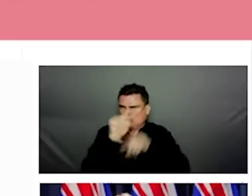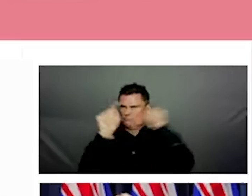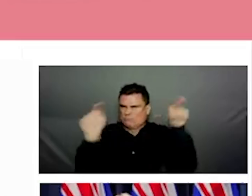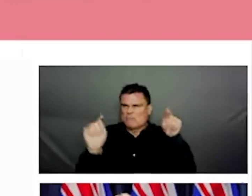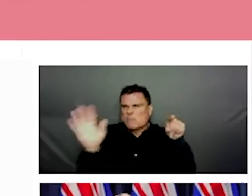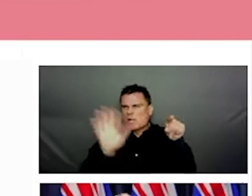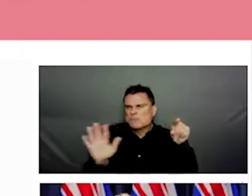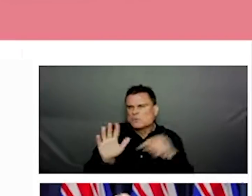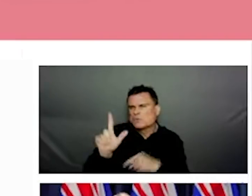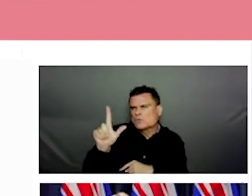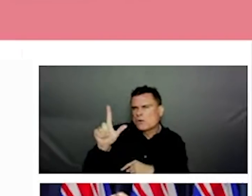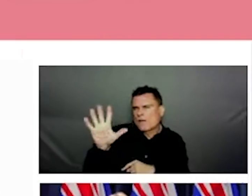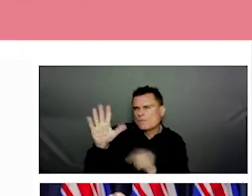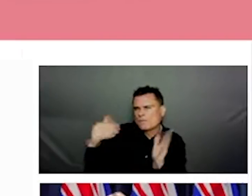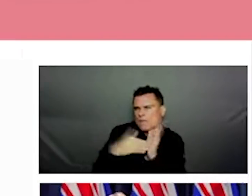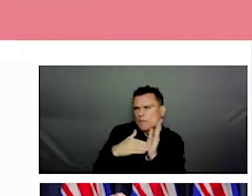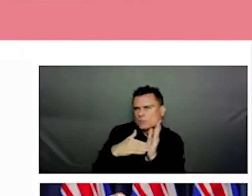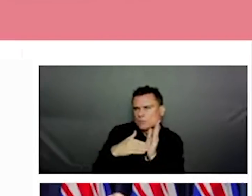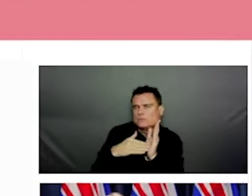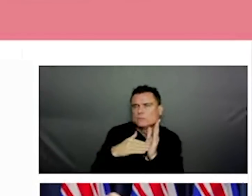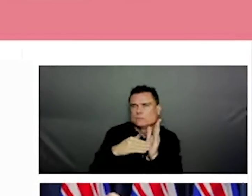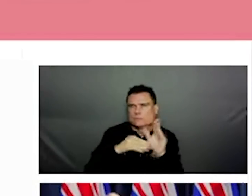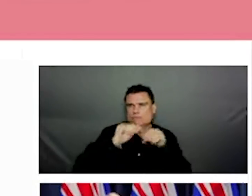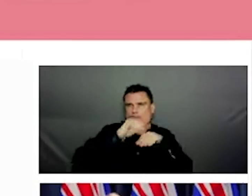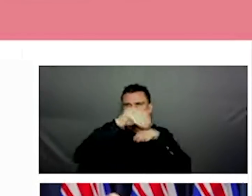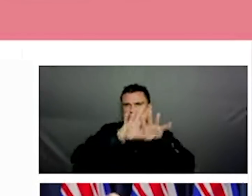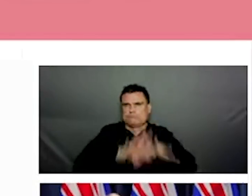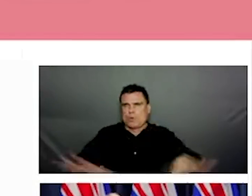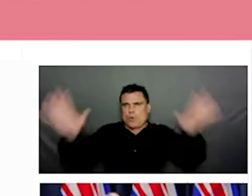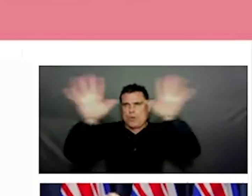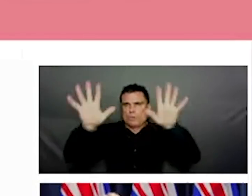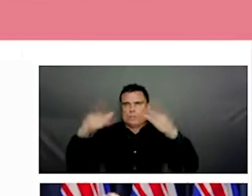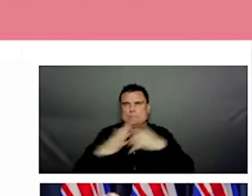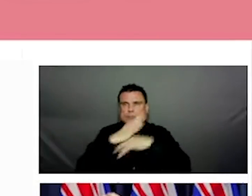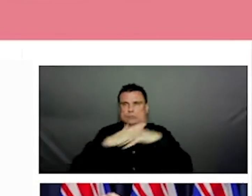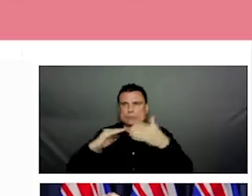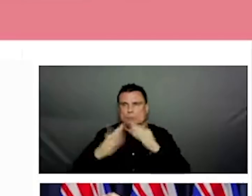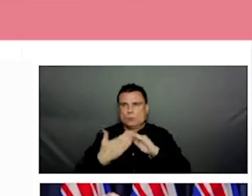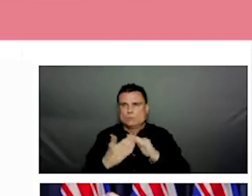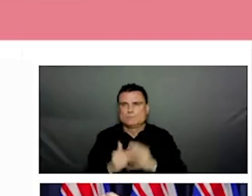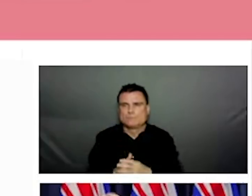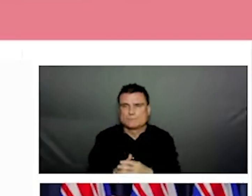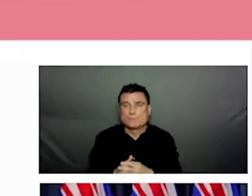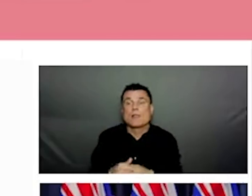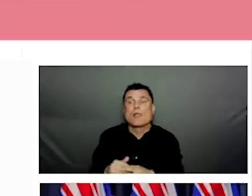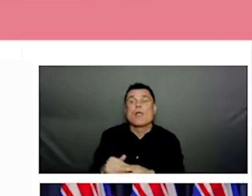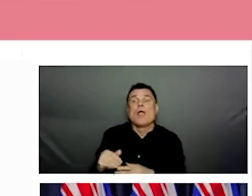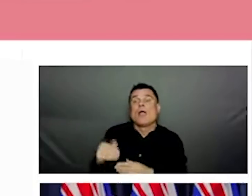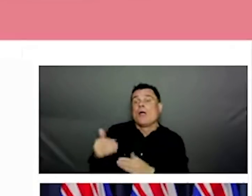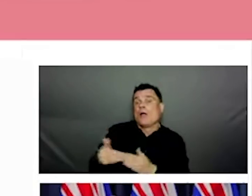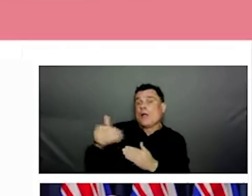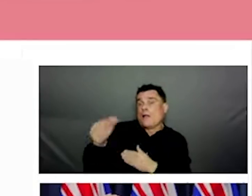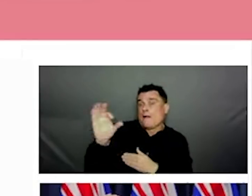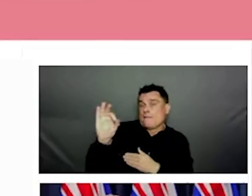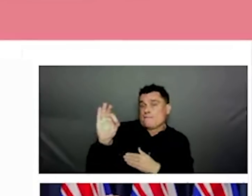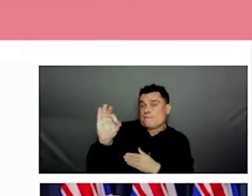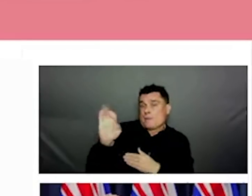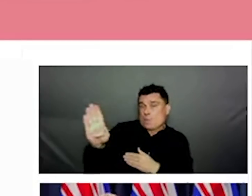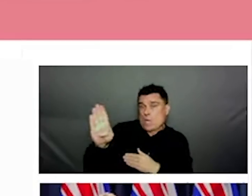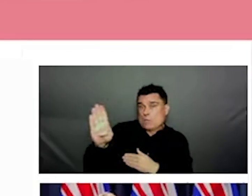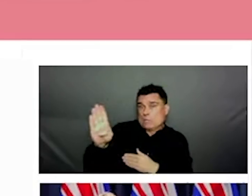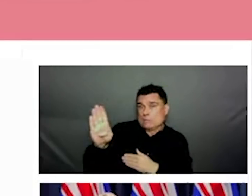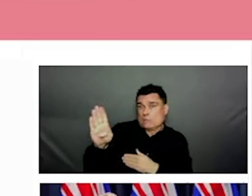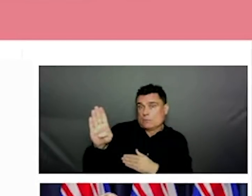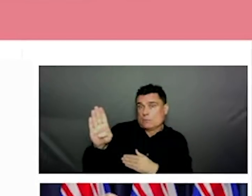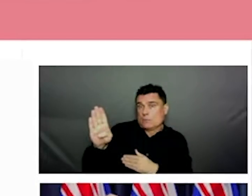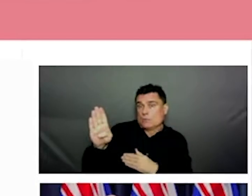Once we get into February, with the vaccine that we are expecting to have in January, we are hoping and we're planning to get through